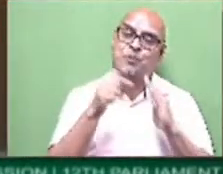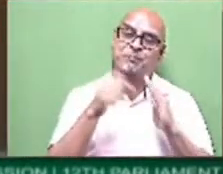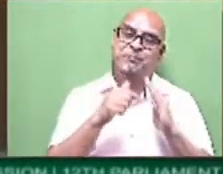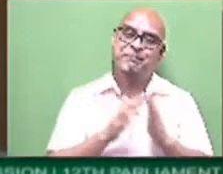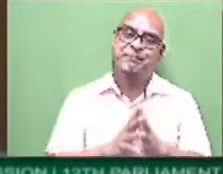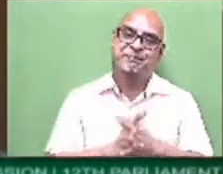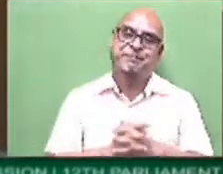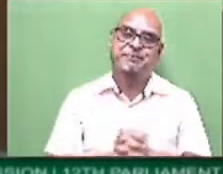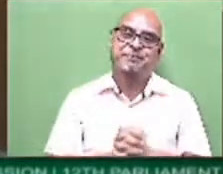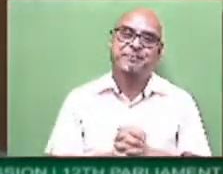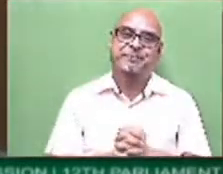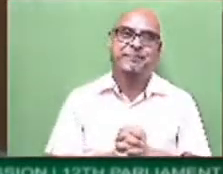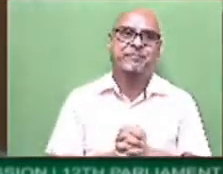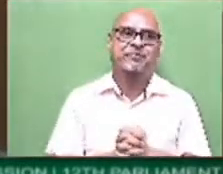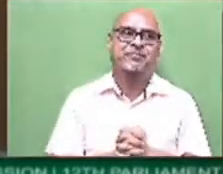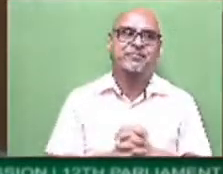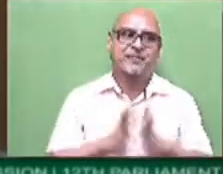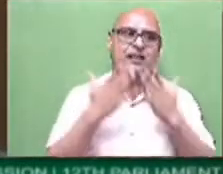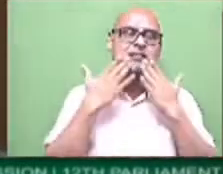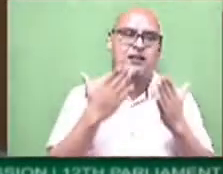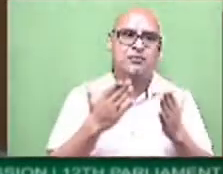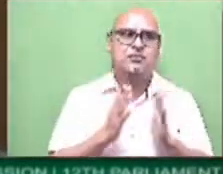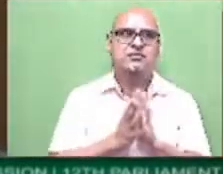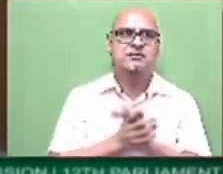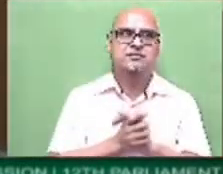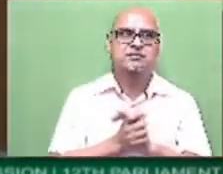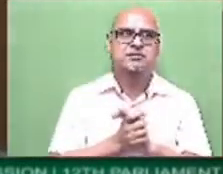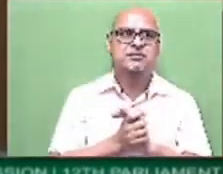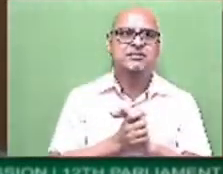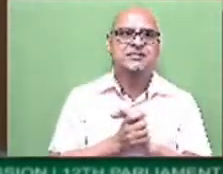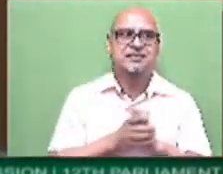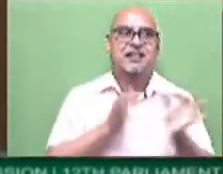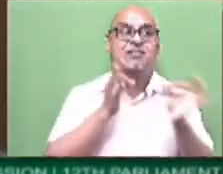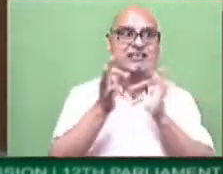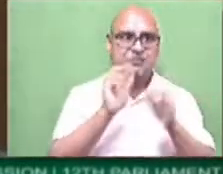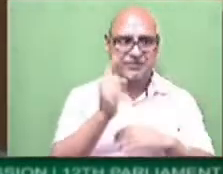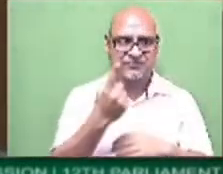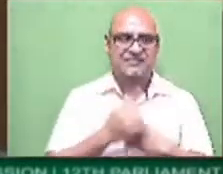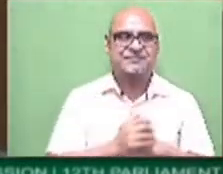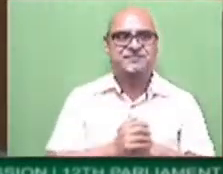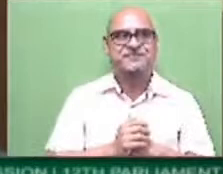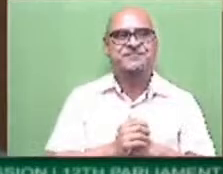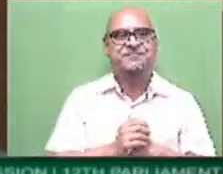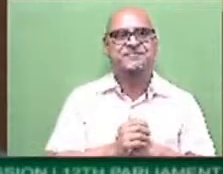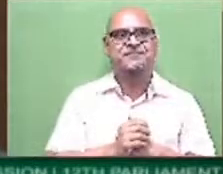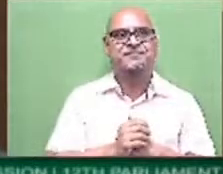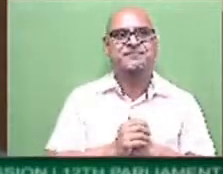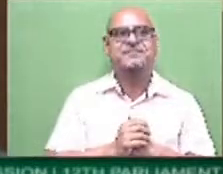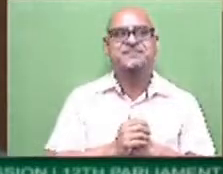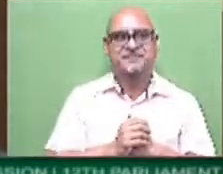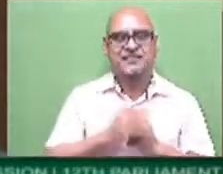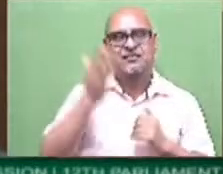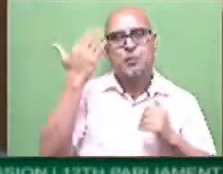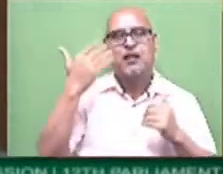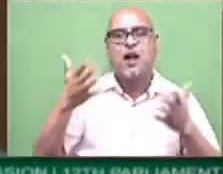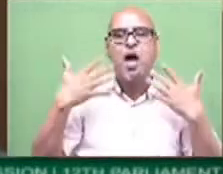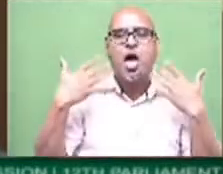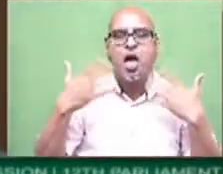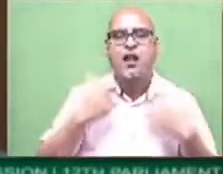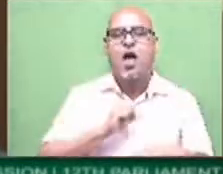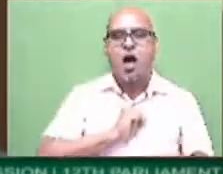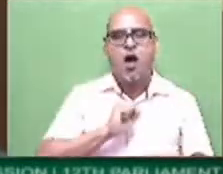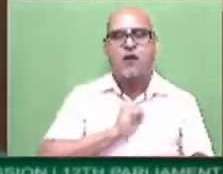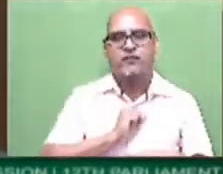So the issue of age, the exception for age, and again I throw this out, Minister of Health, because if you peruse the legislation for all